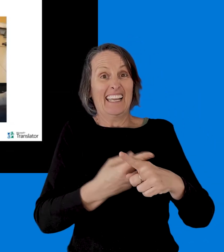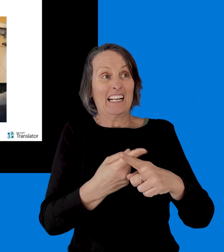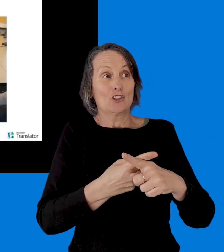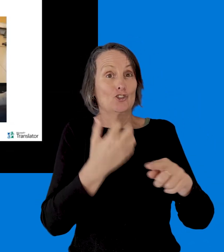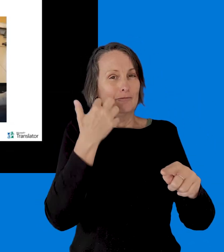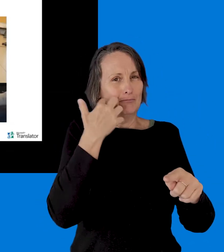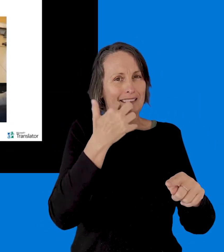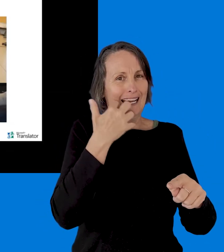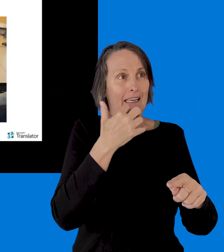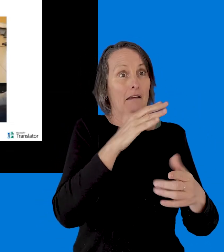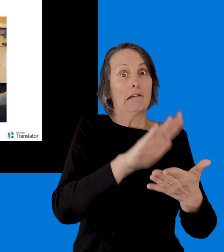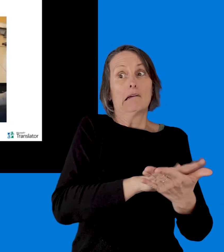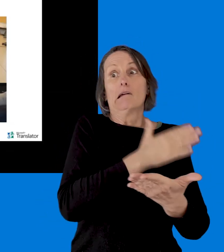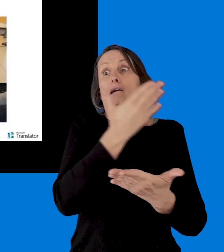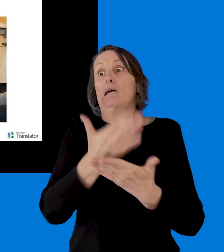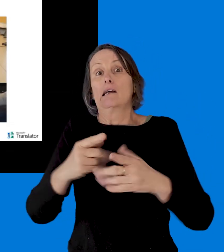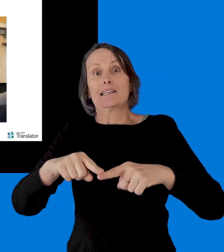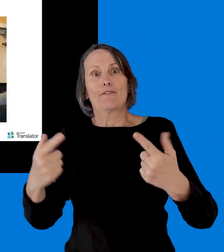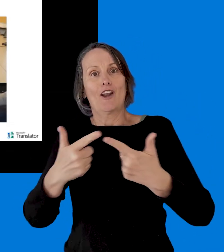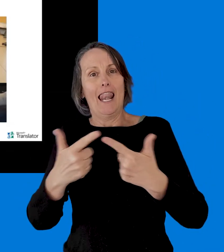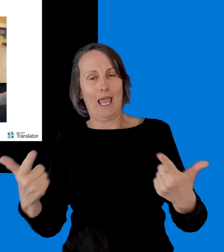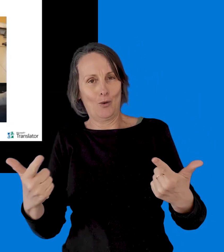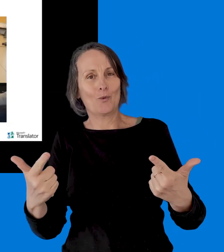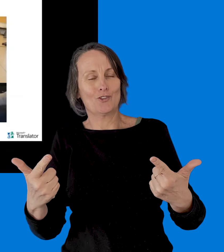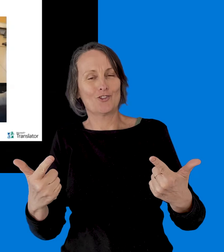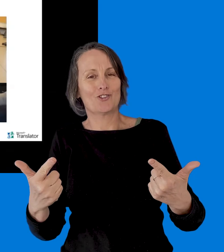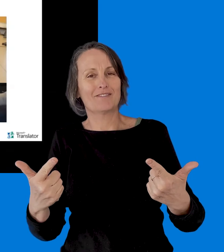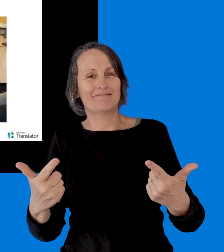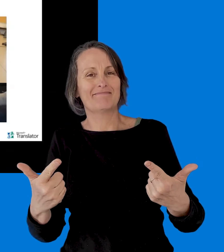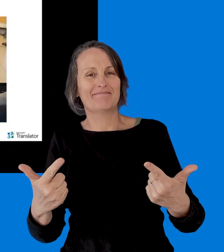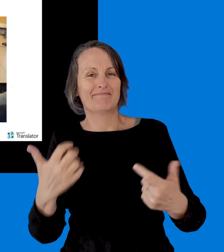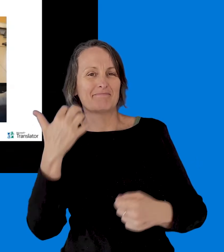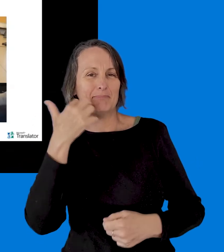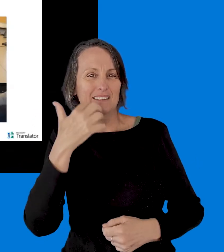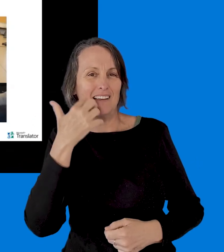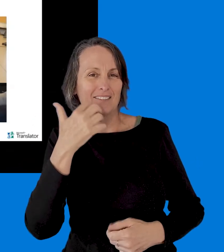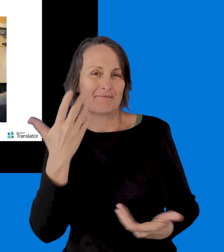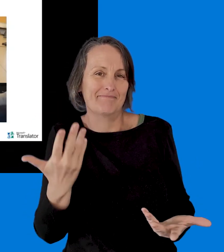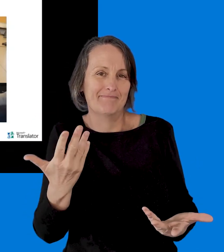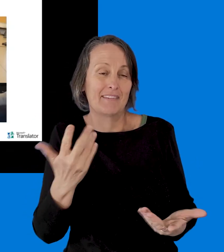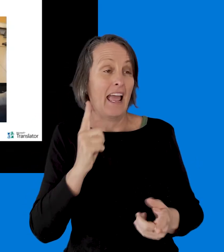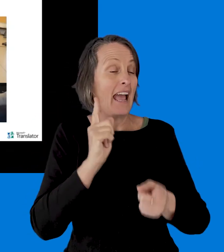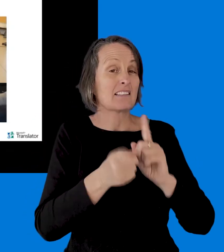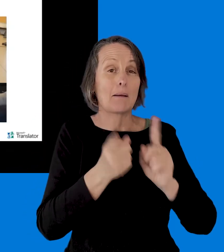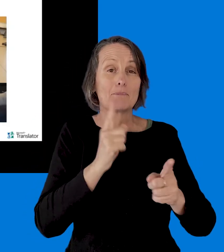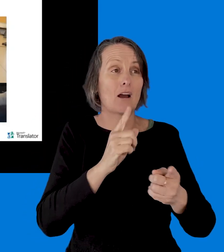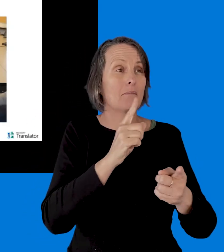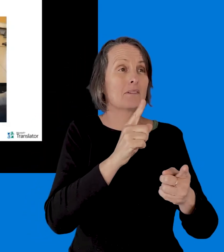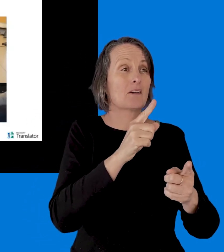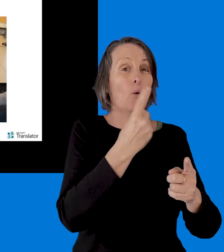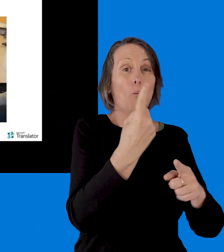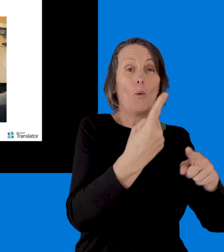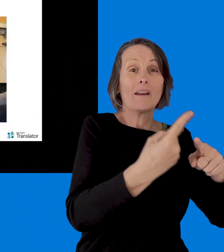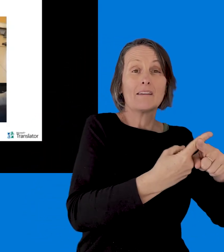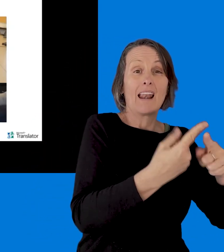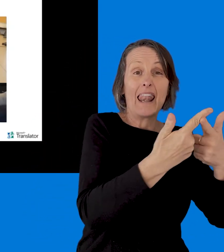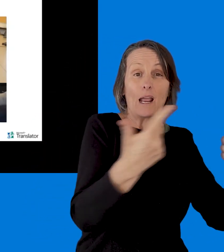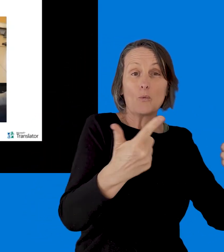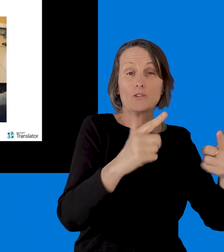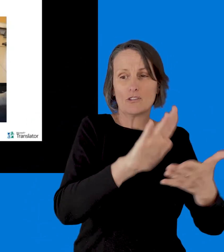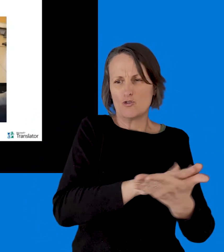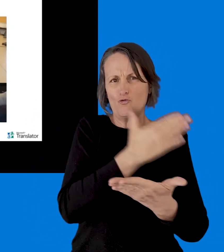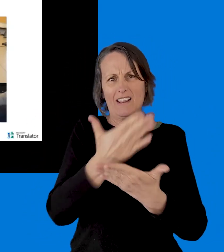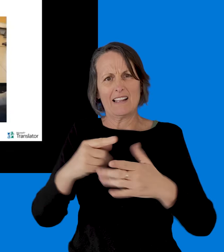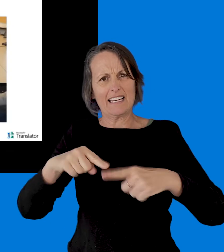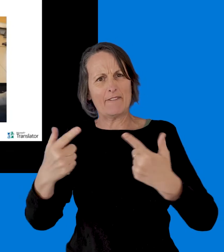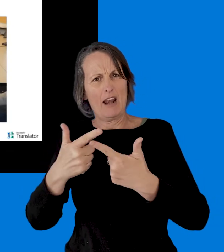error in translation, and sometimes other things are just lost in translation. They don't translate well, perhaps, and so you'll have an error there as well. So the error